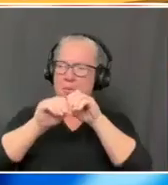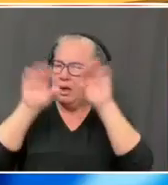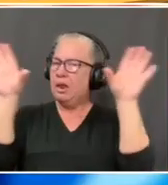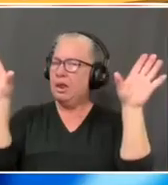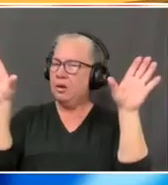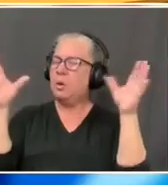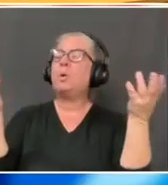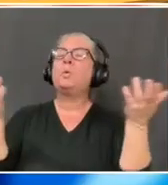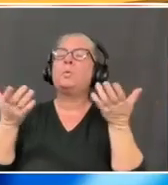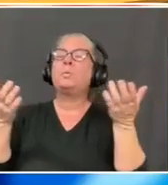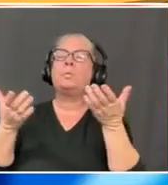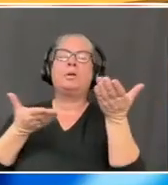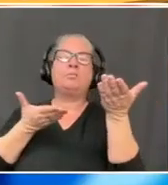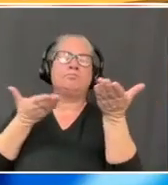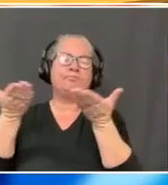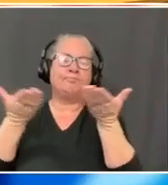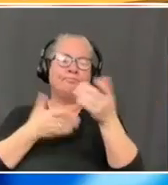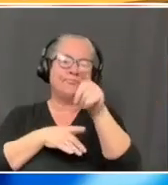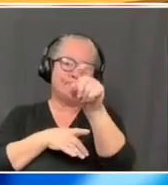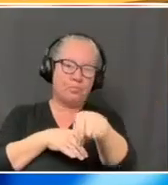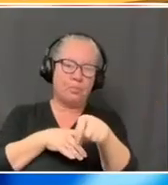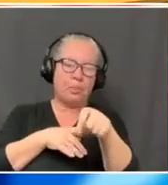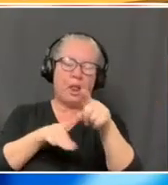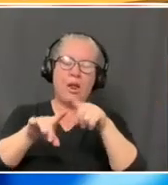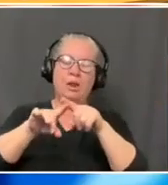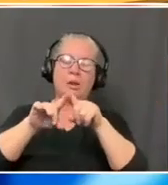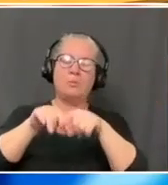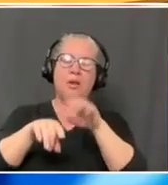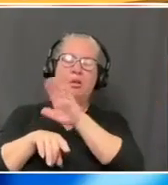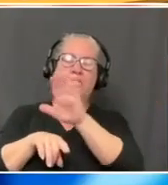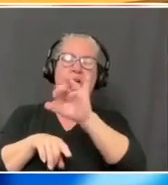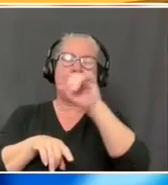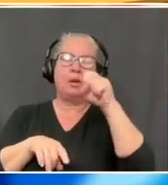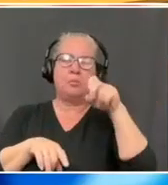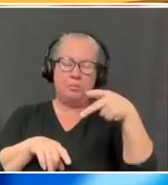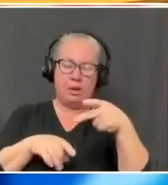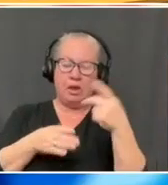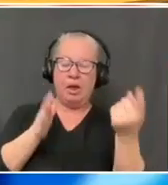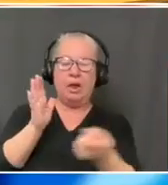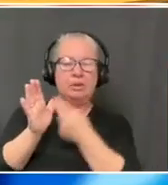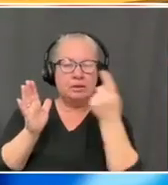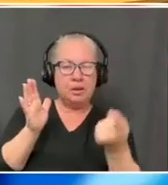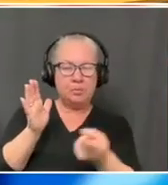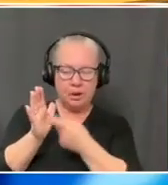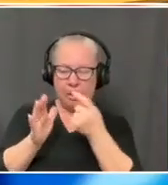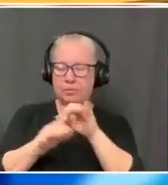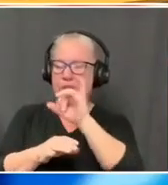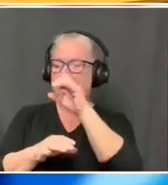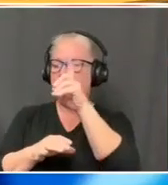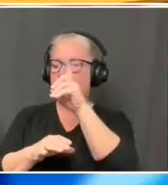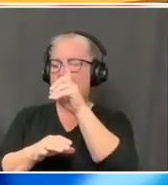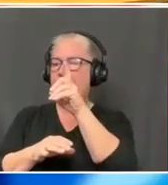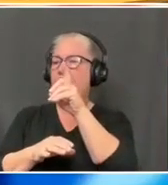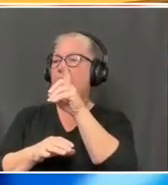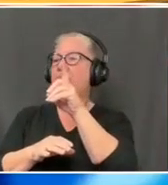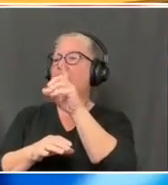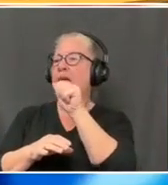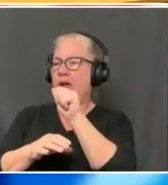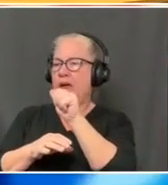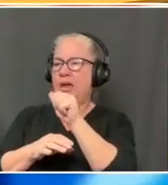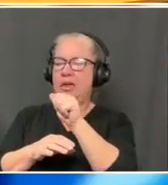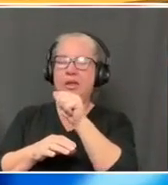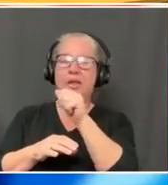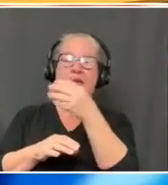student needs based on their IEP. Sometimes in those conversations, as required by IDA and Ed Code, it may come up that